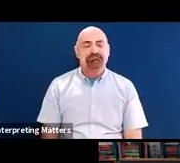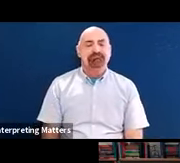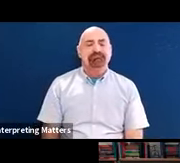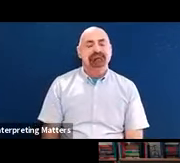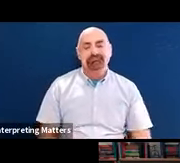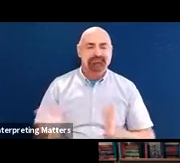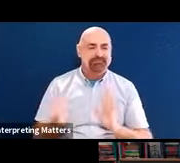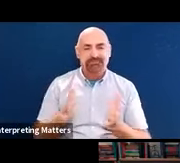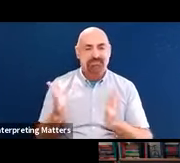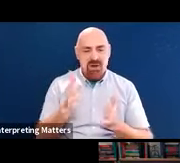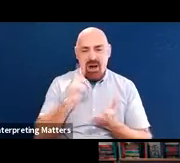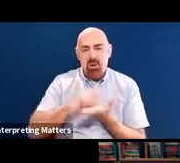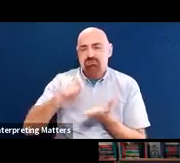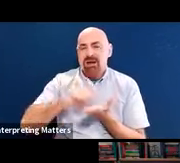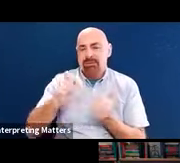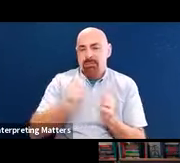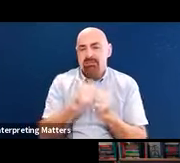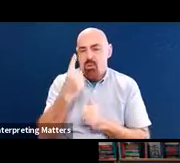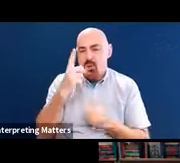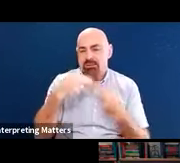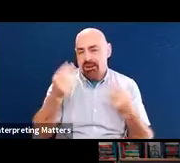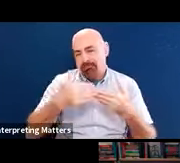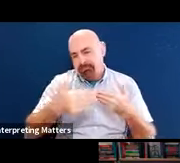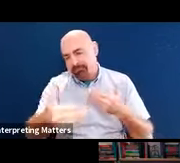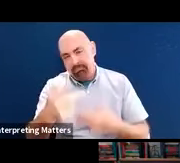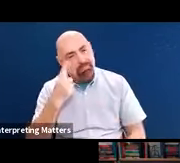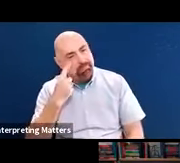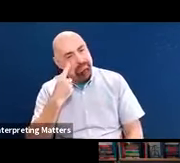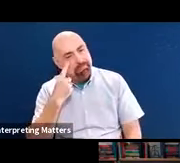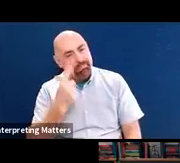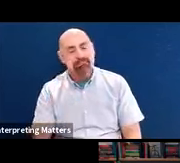Someday there will be a paper about that. So thanks for the question.